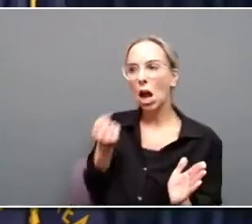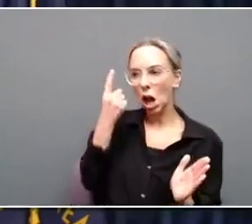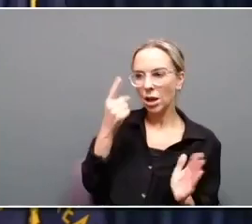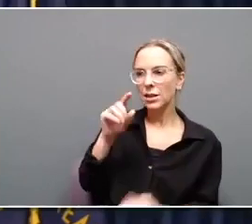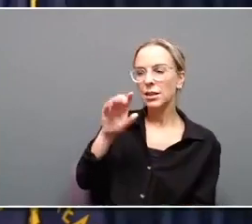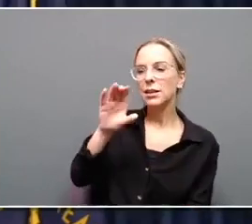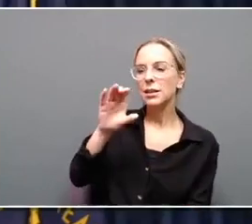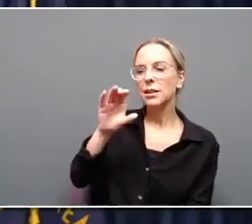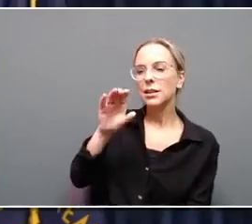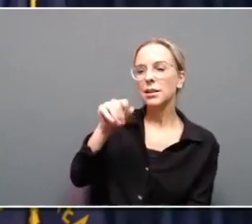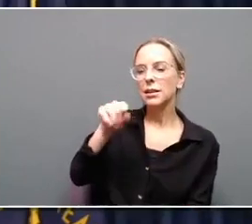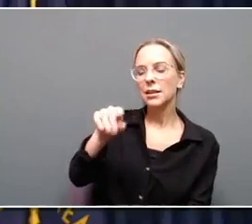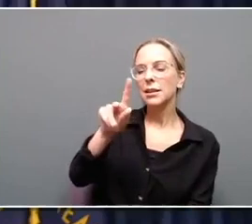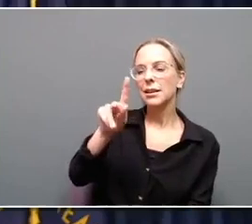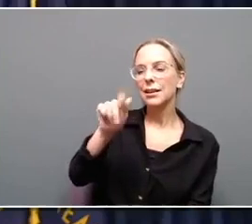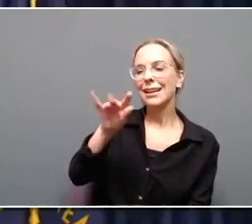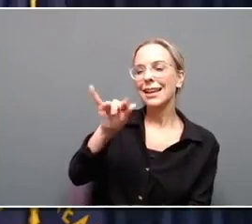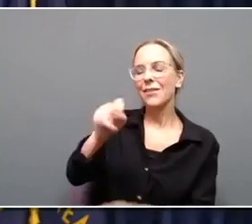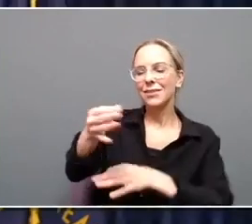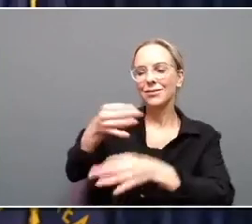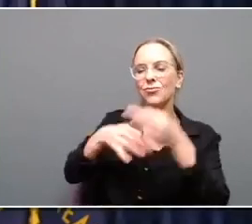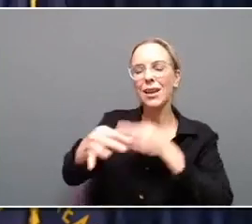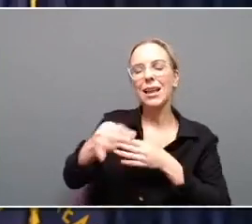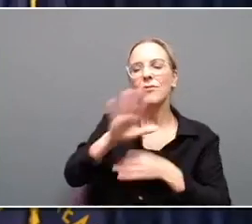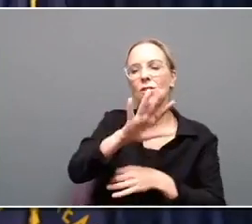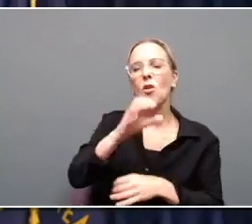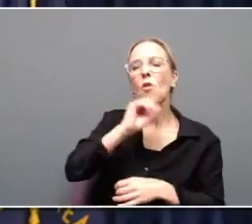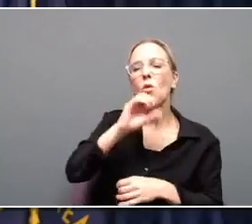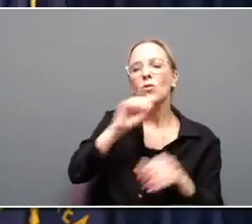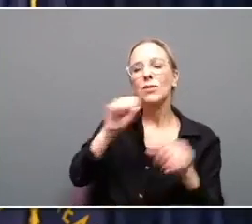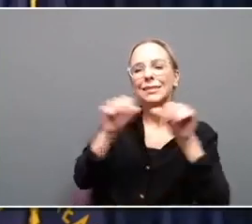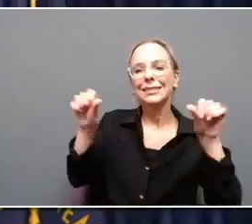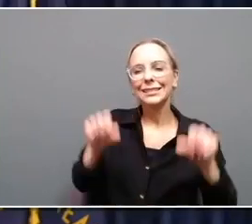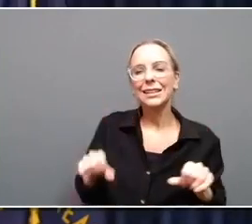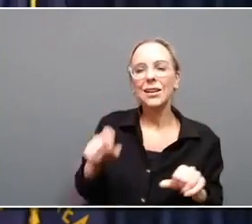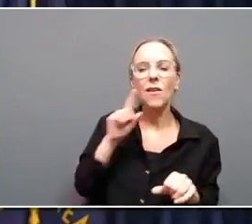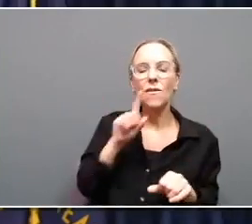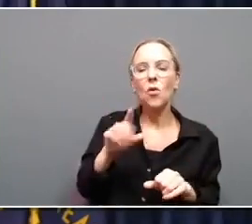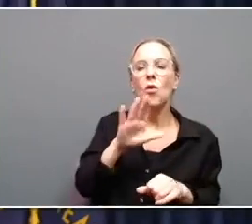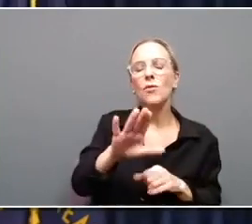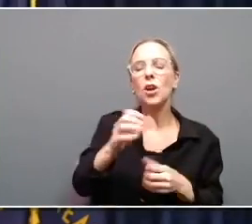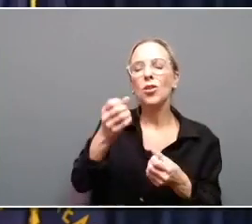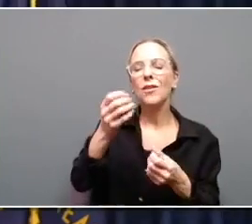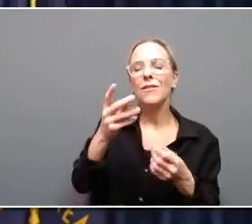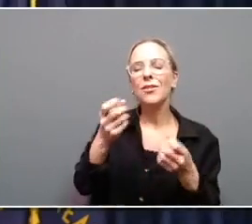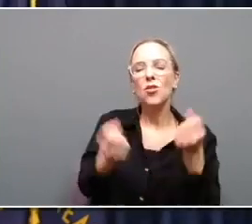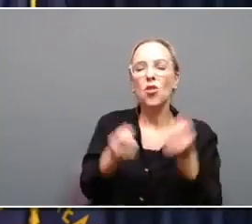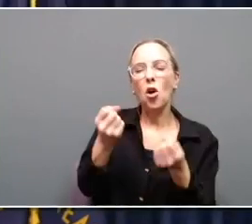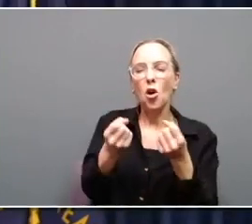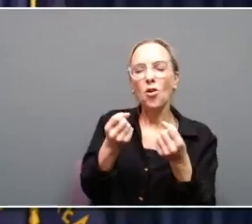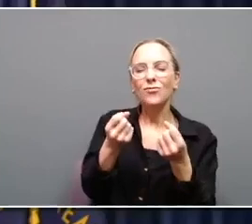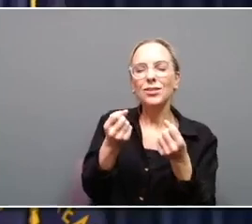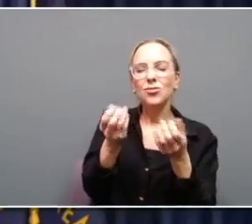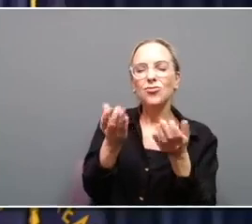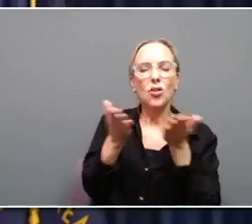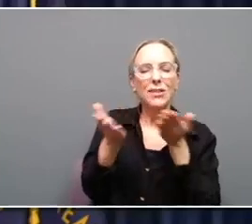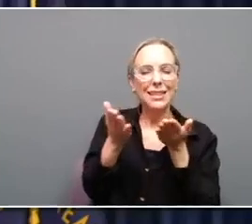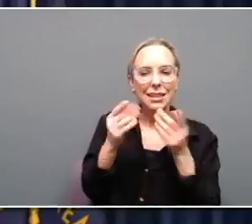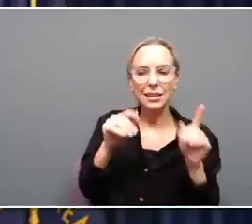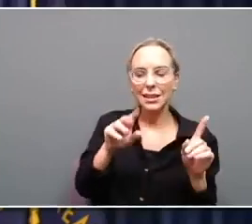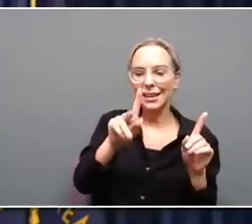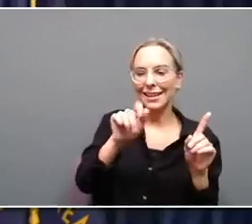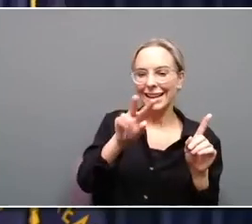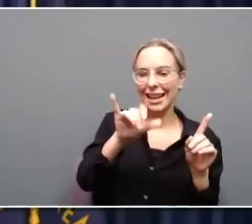the outdated Avis system used primarily for vehicle and vessel-related services. Cavis will be a streamlined